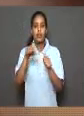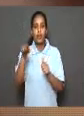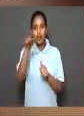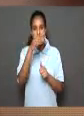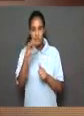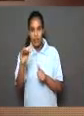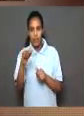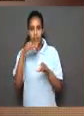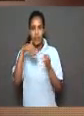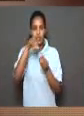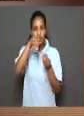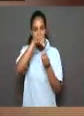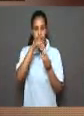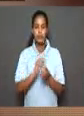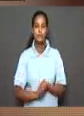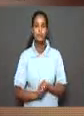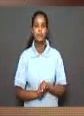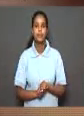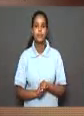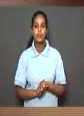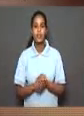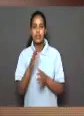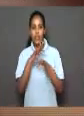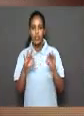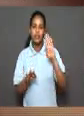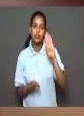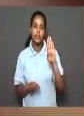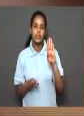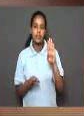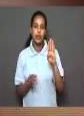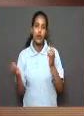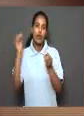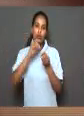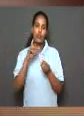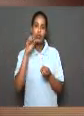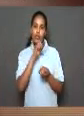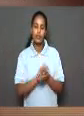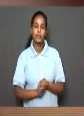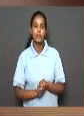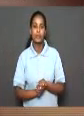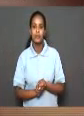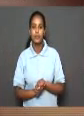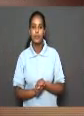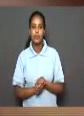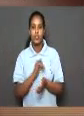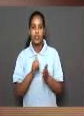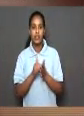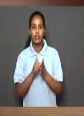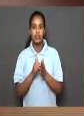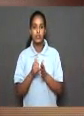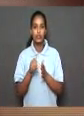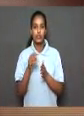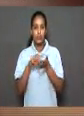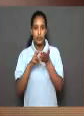atomic radii increases. Sentence B is also false. It